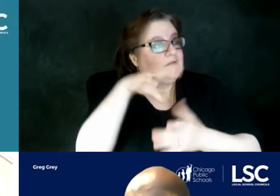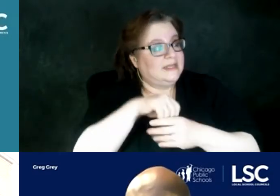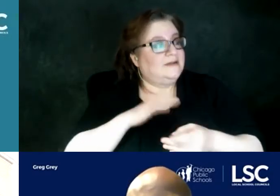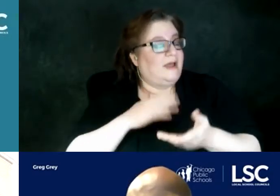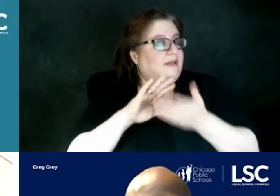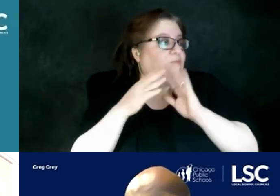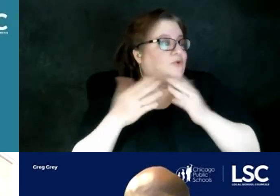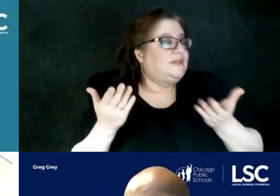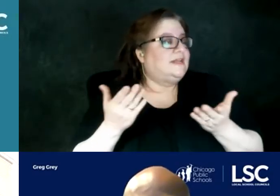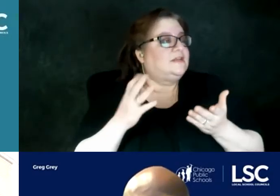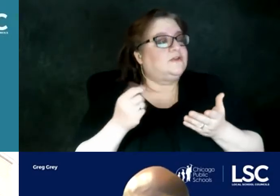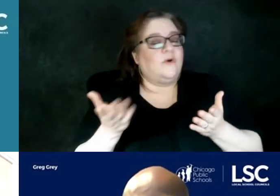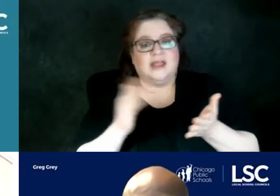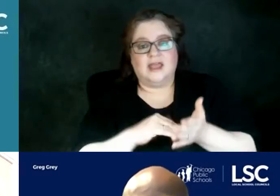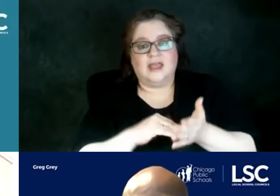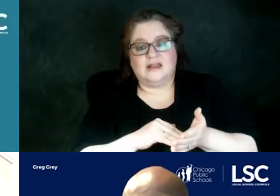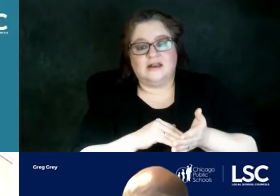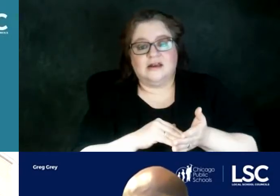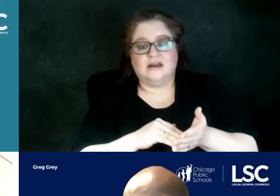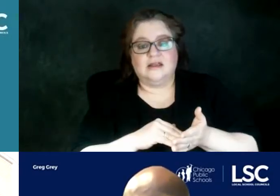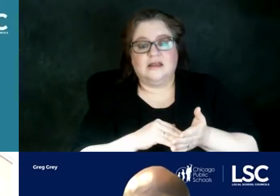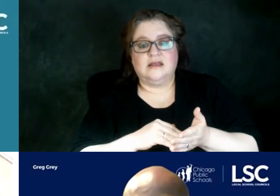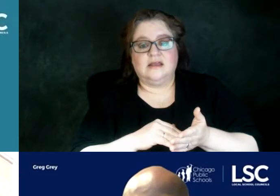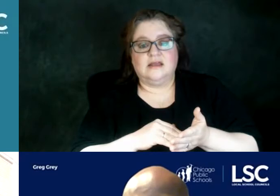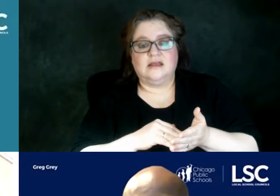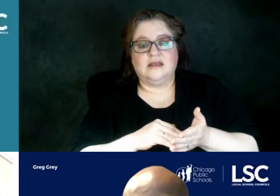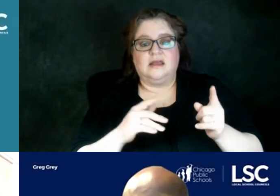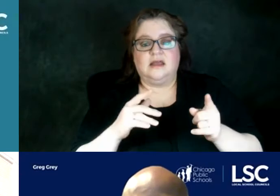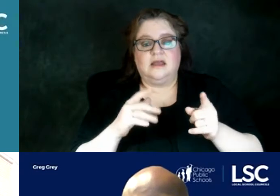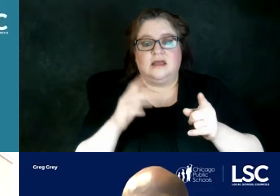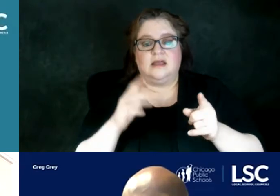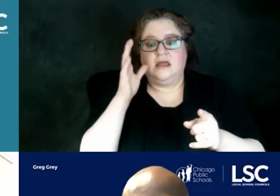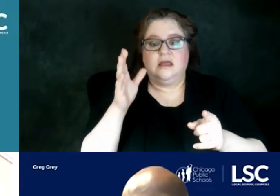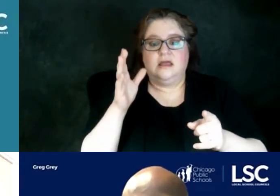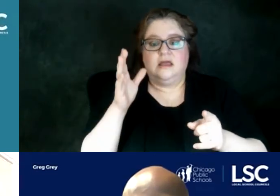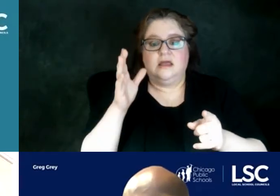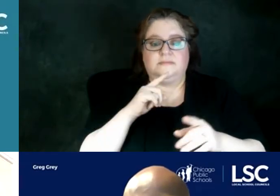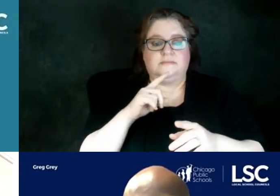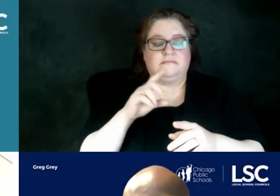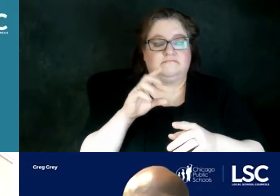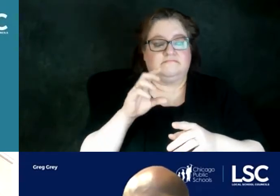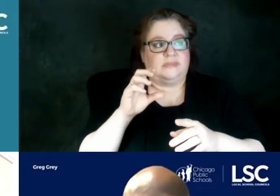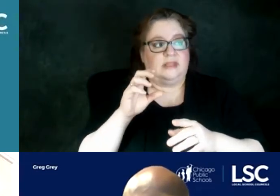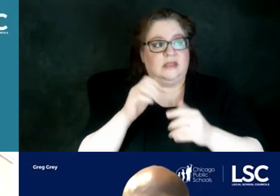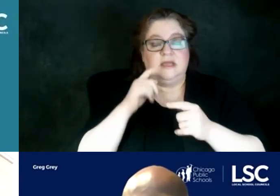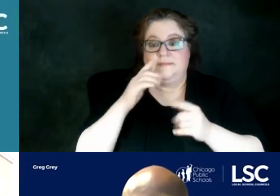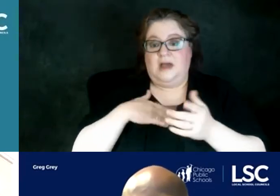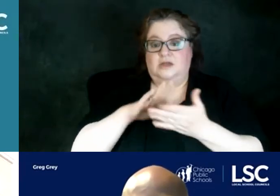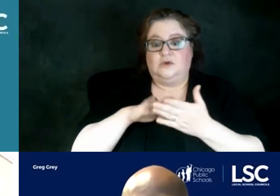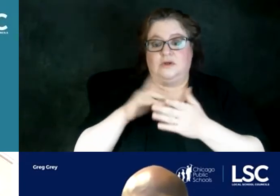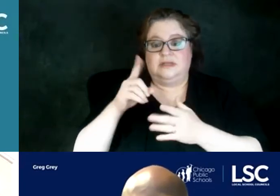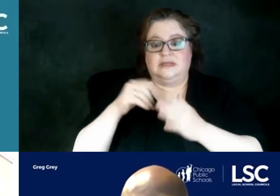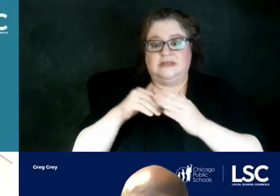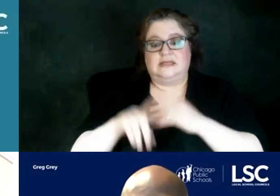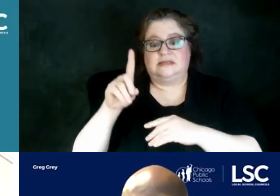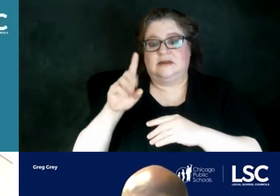community. So again, Green is 2 blocks away from me. Simeon is less than a mile away from me. I've